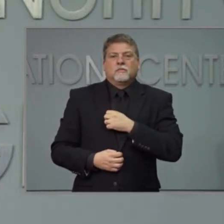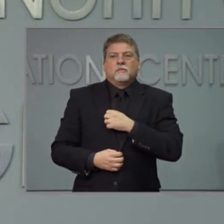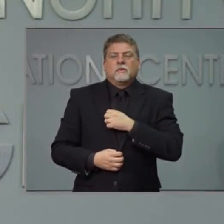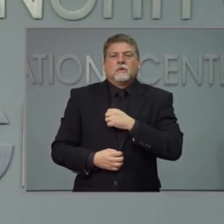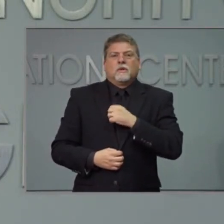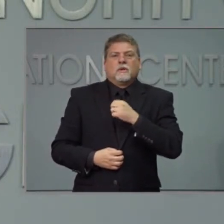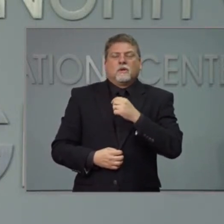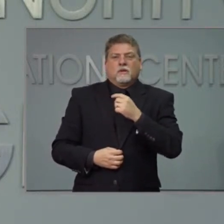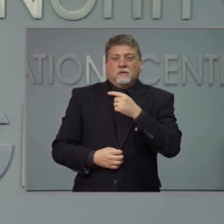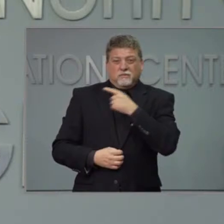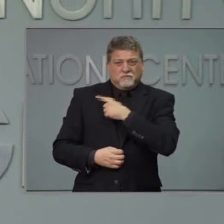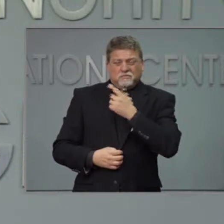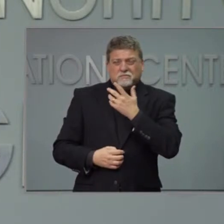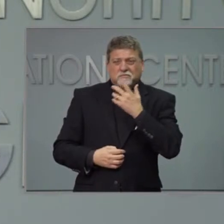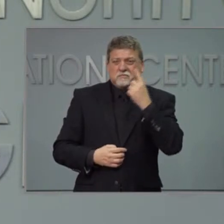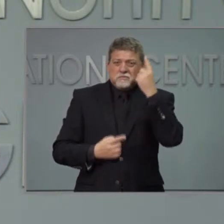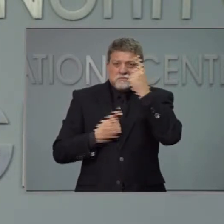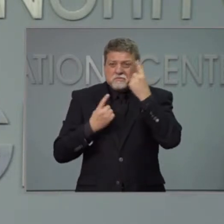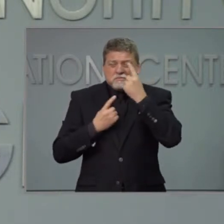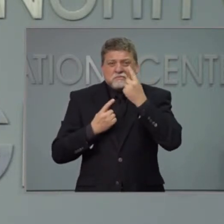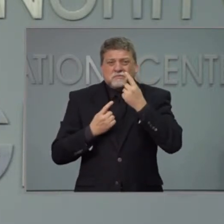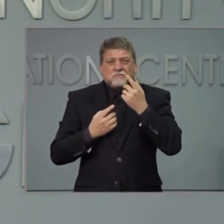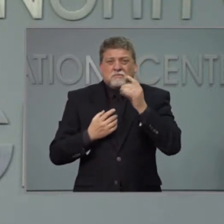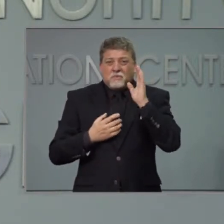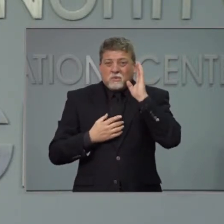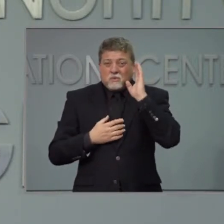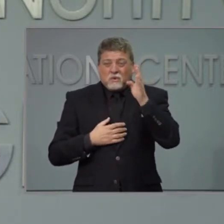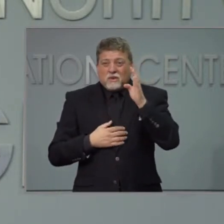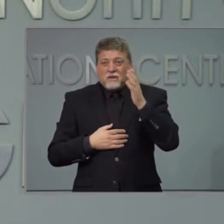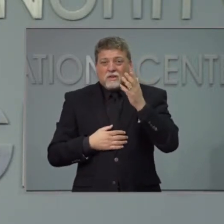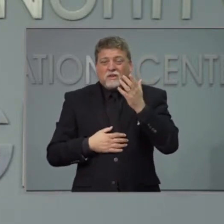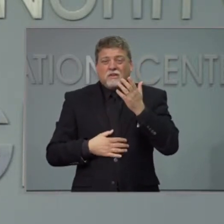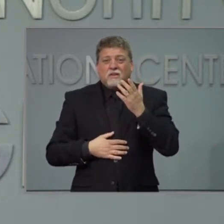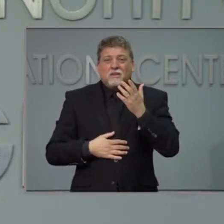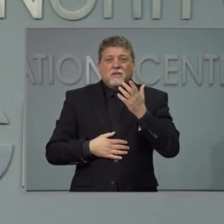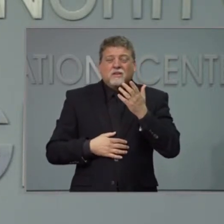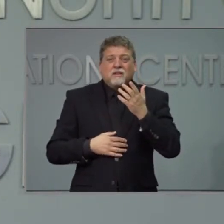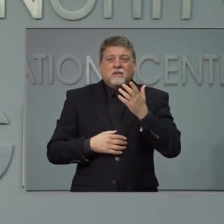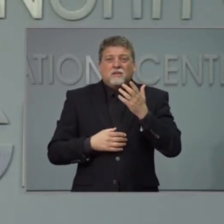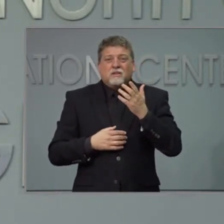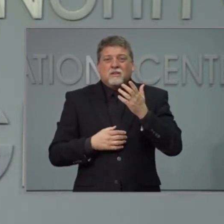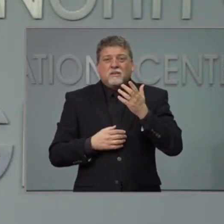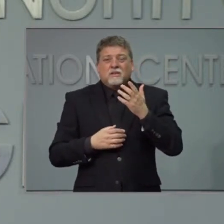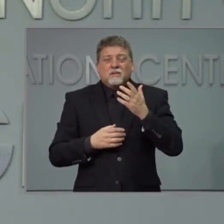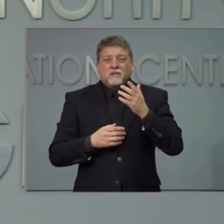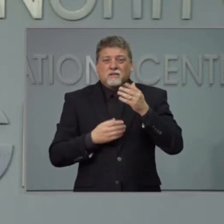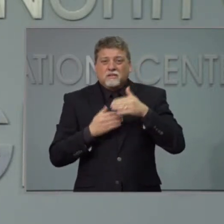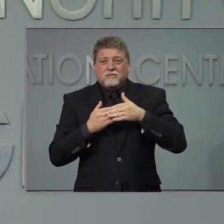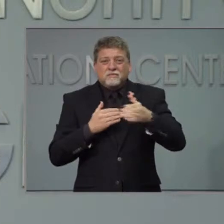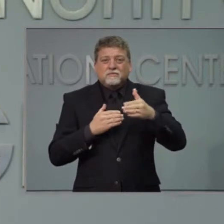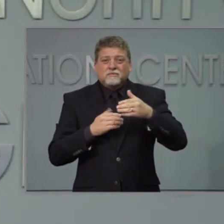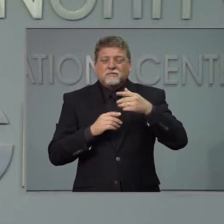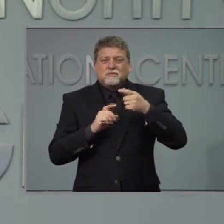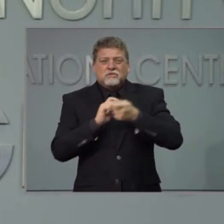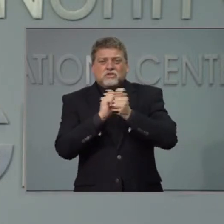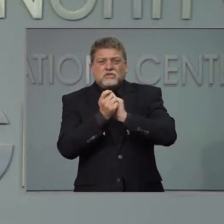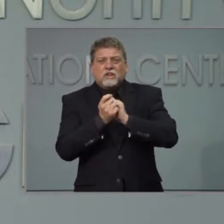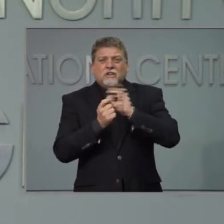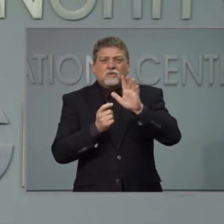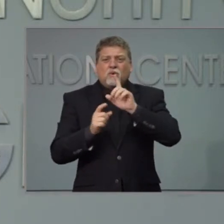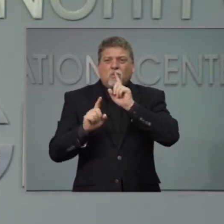be getting updates about easing or tightening restrictions on a monthly basis now that you've